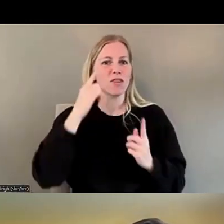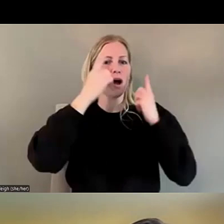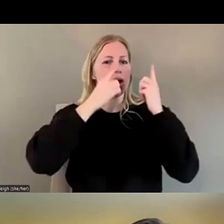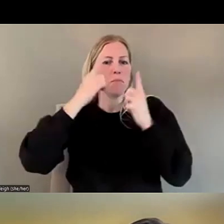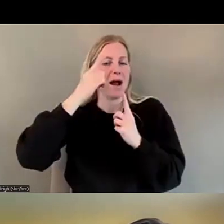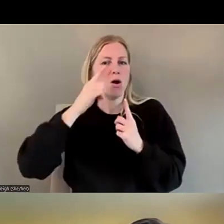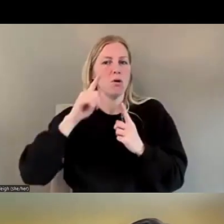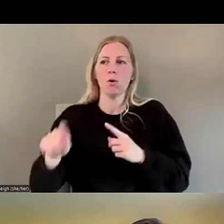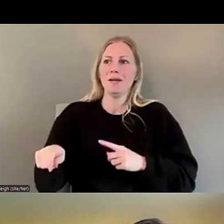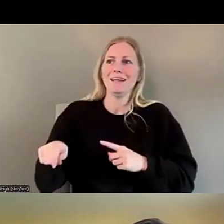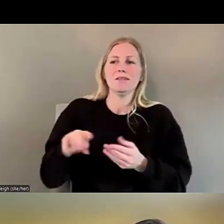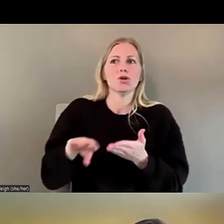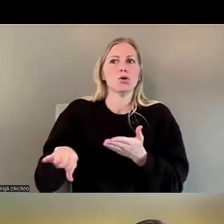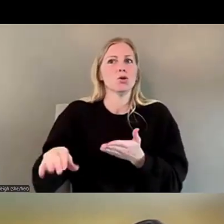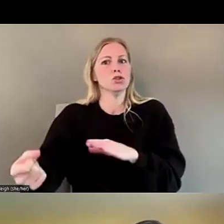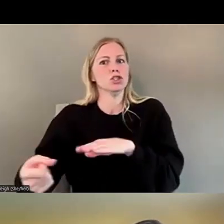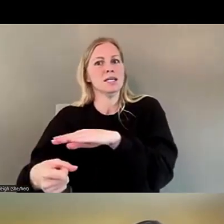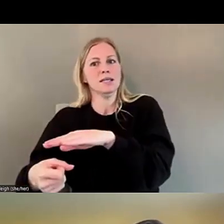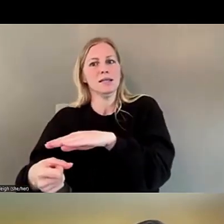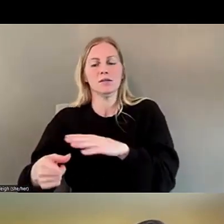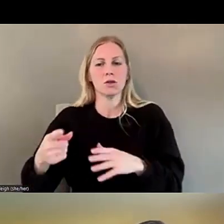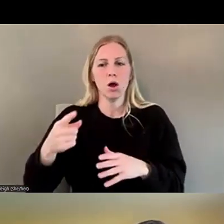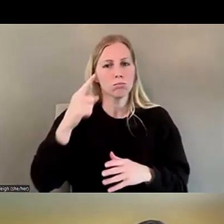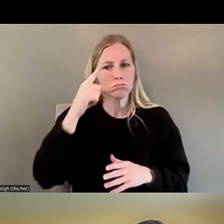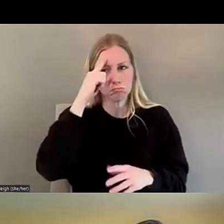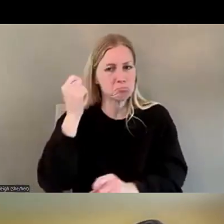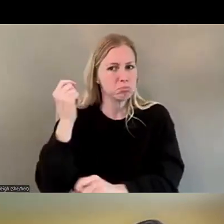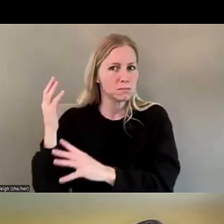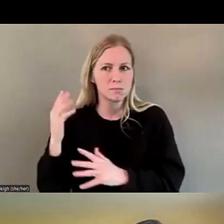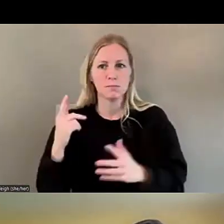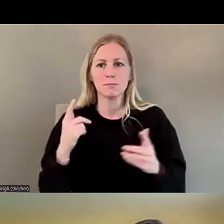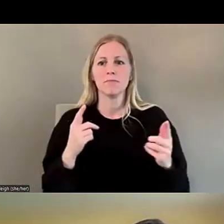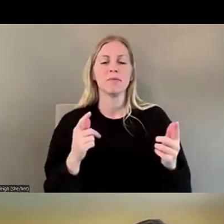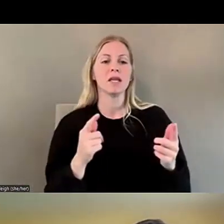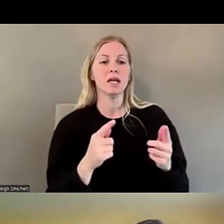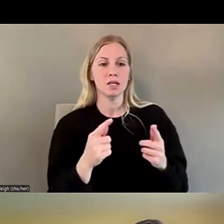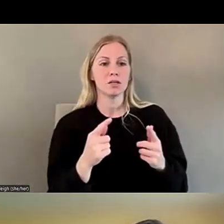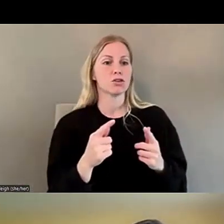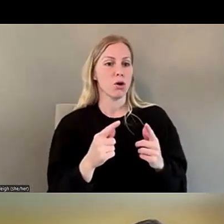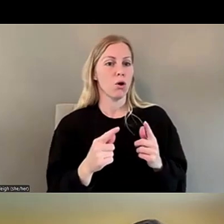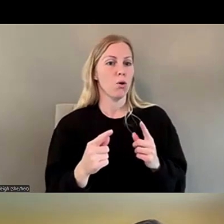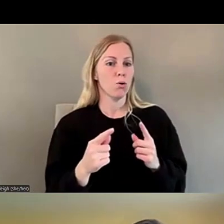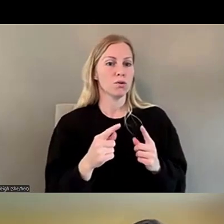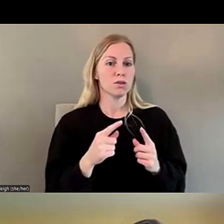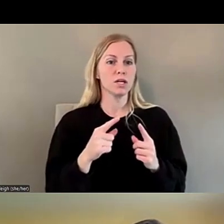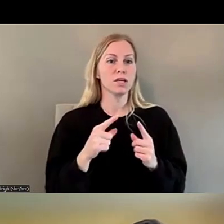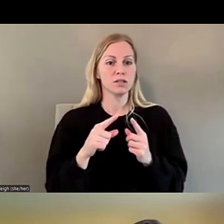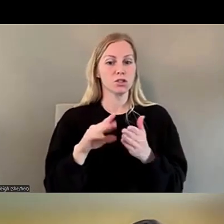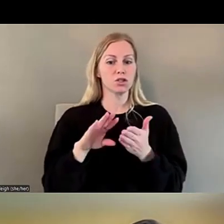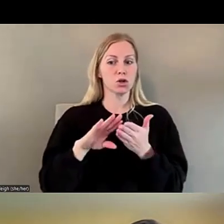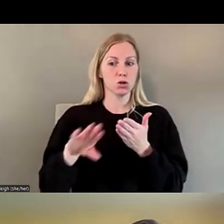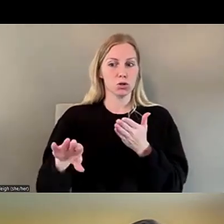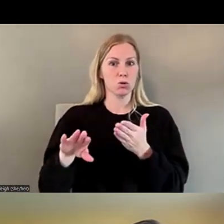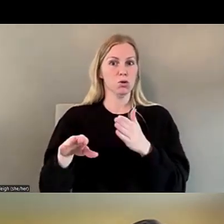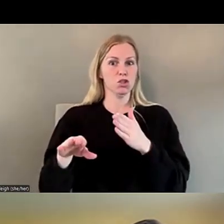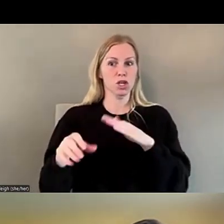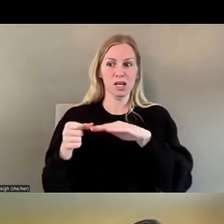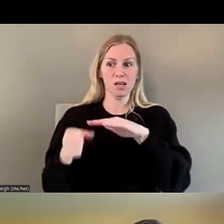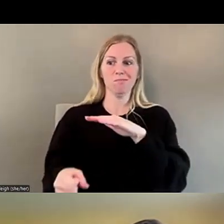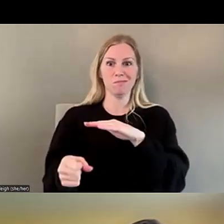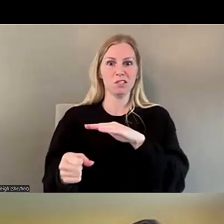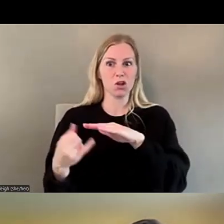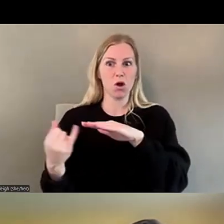to realize, I think, what we were stating, which was the seclusion is actually causing more problems. It's making